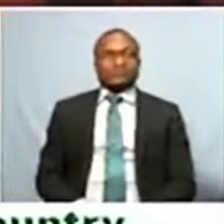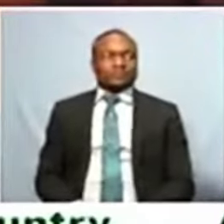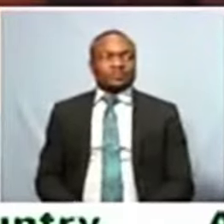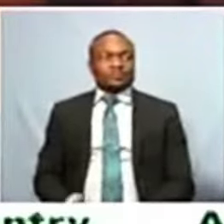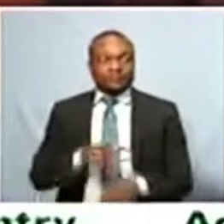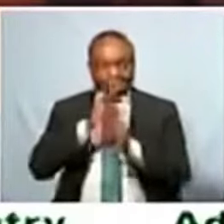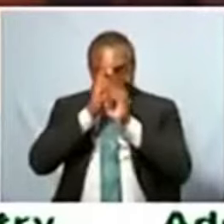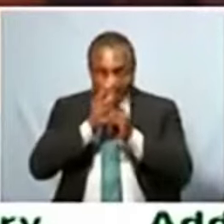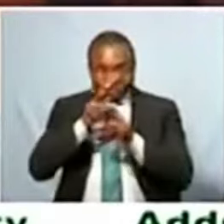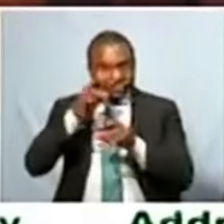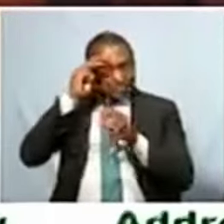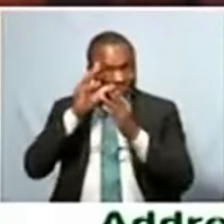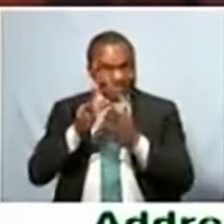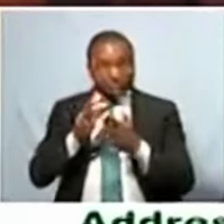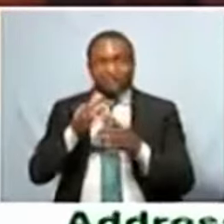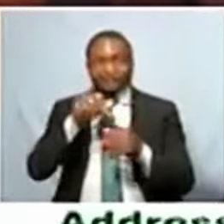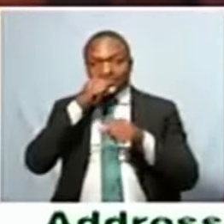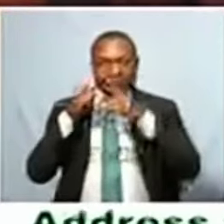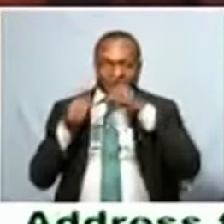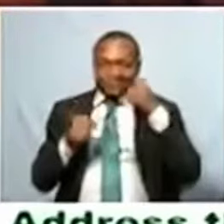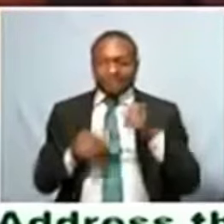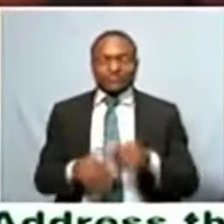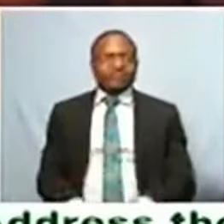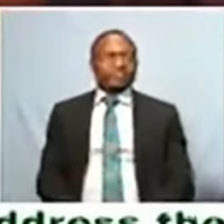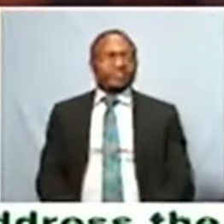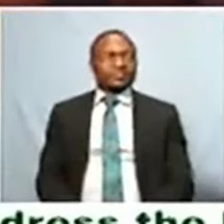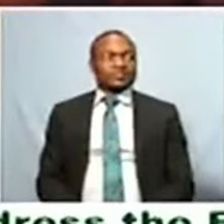The Honorable Minister for Agriculture.